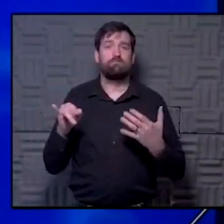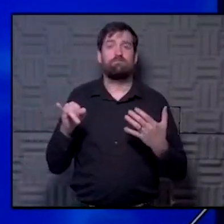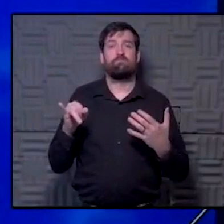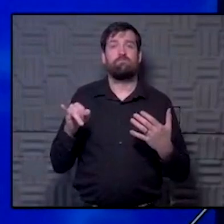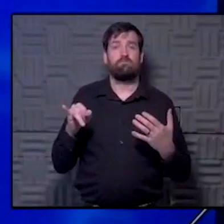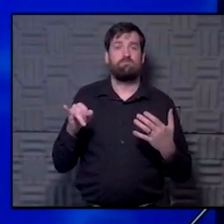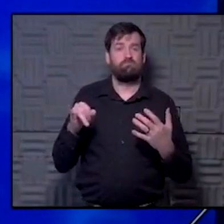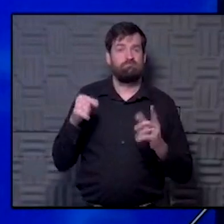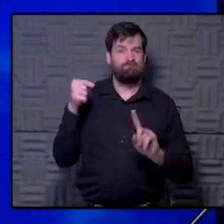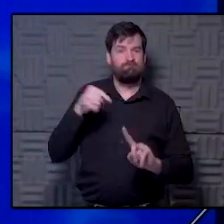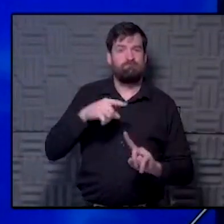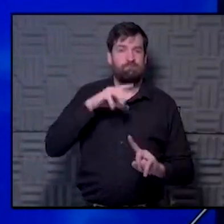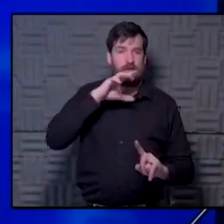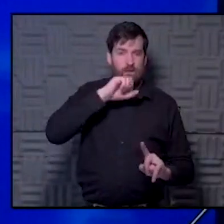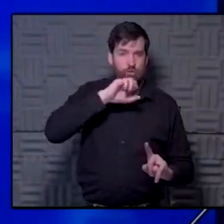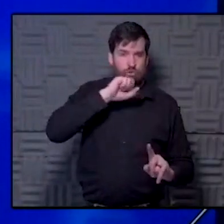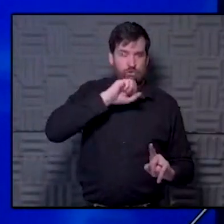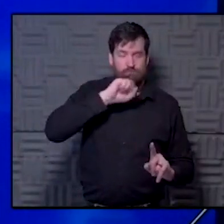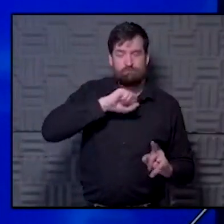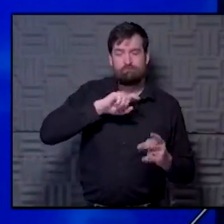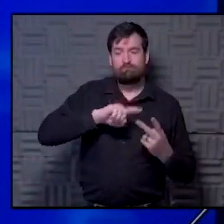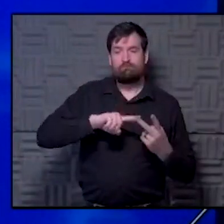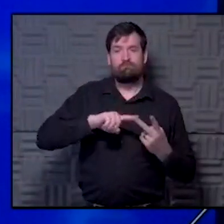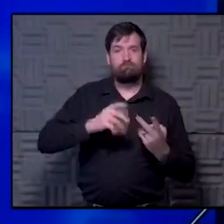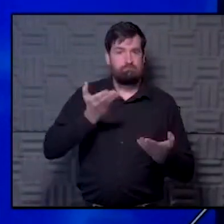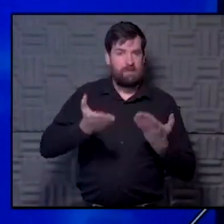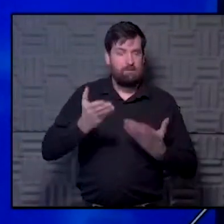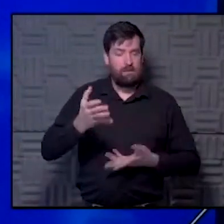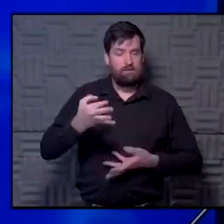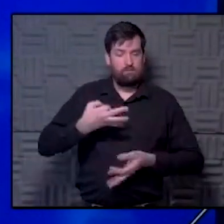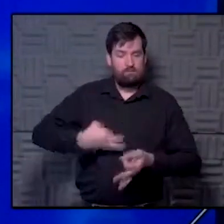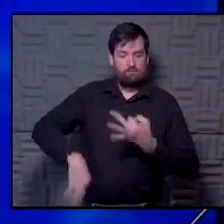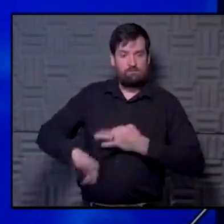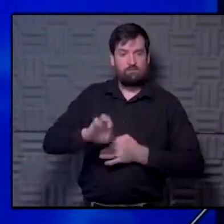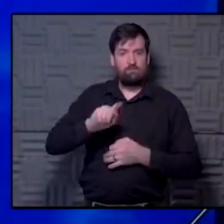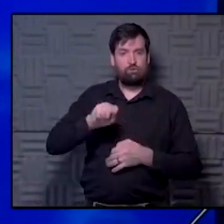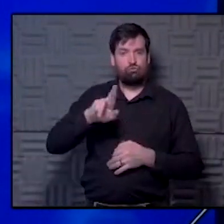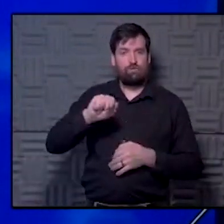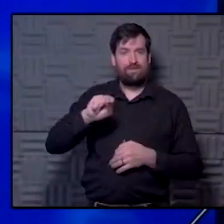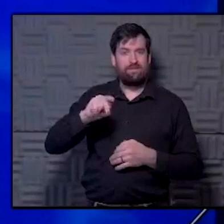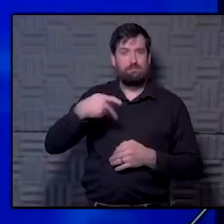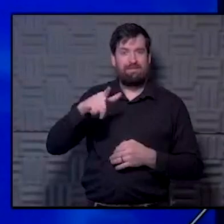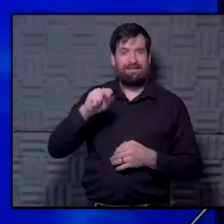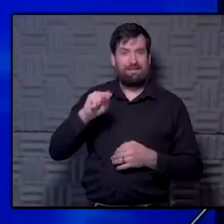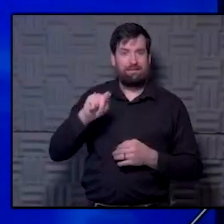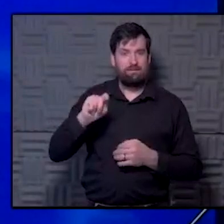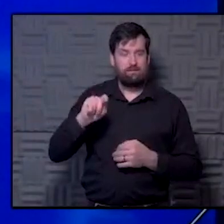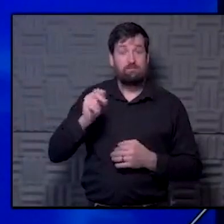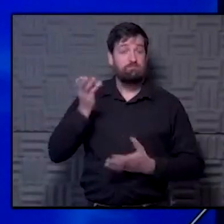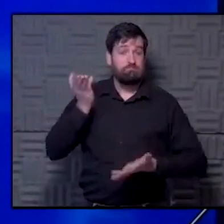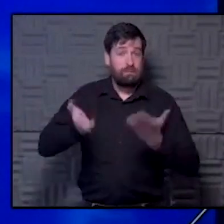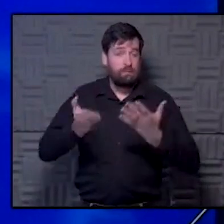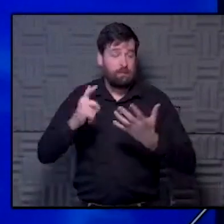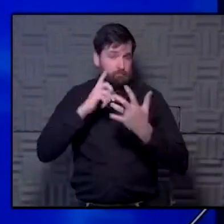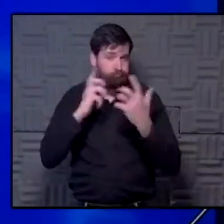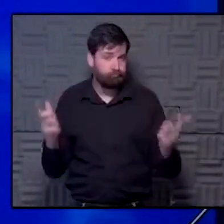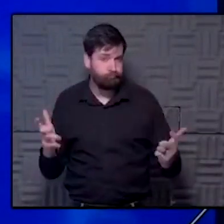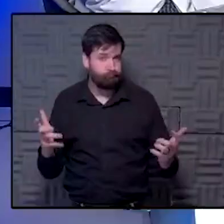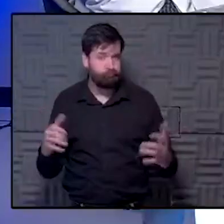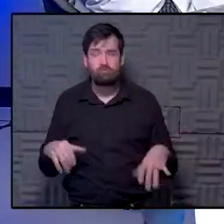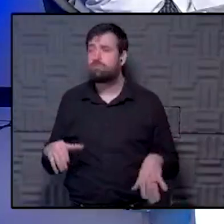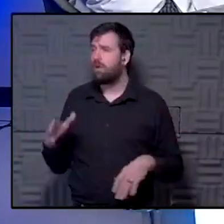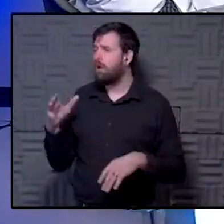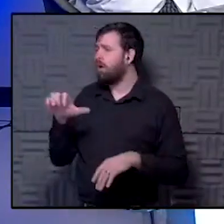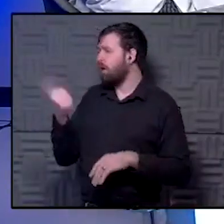primarily age and maybe having a transplant and maybe to some degree obesity. Yeah, there's certain